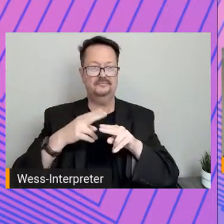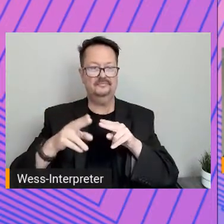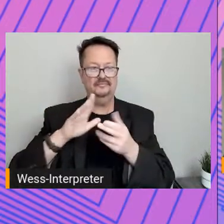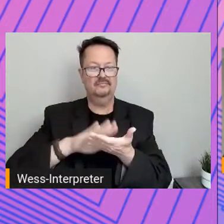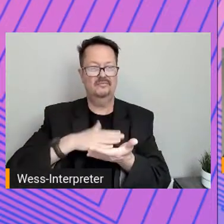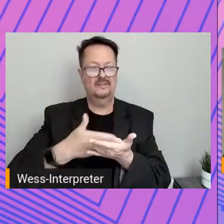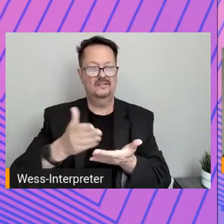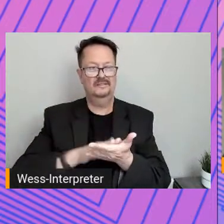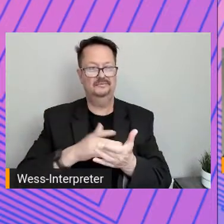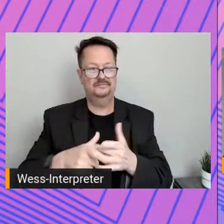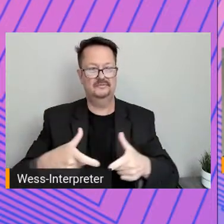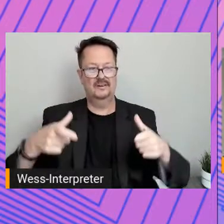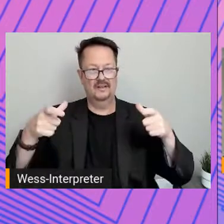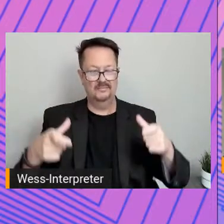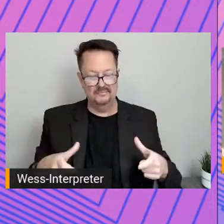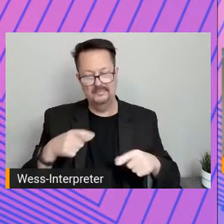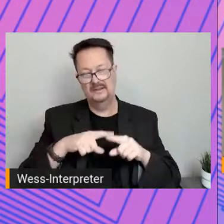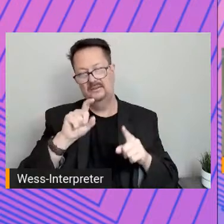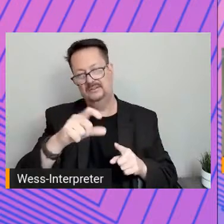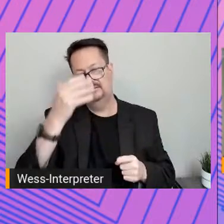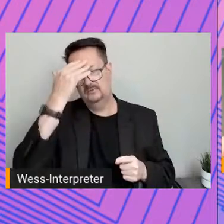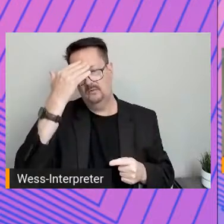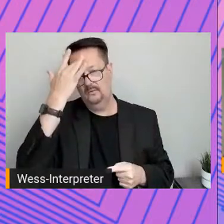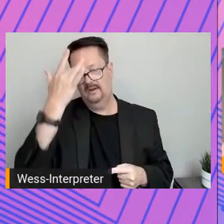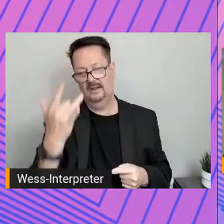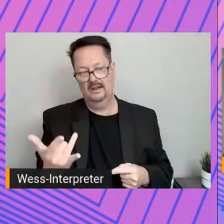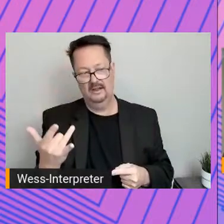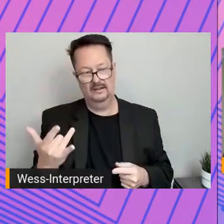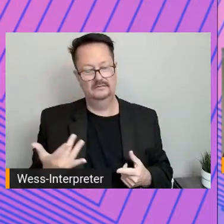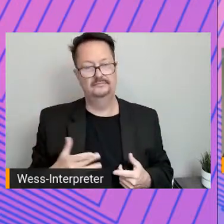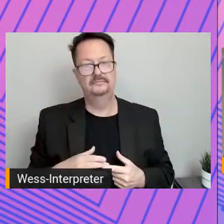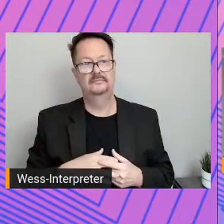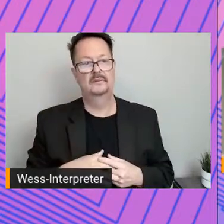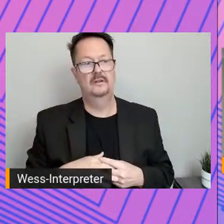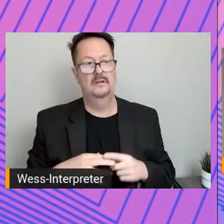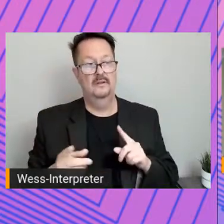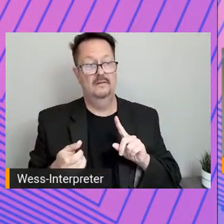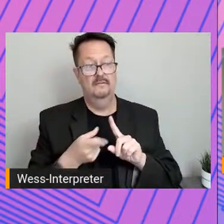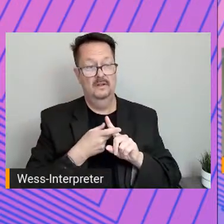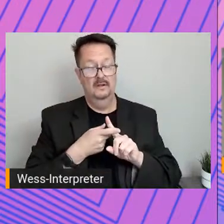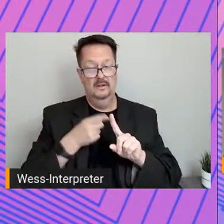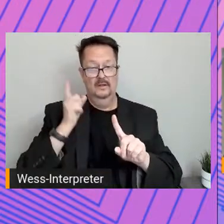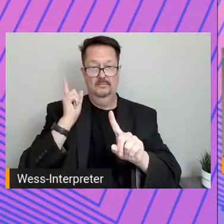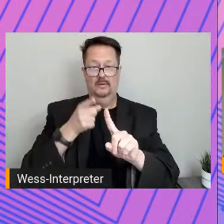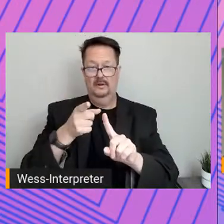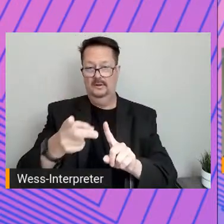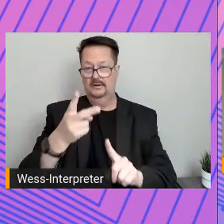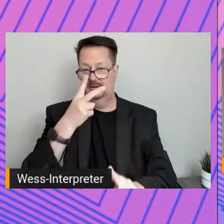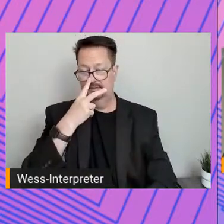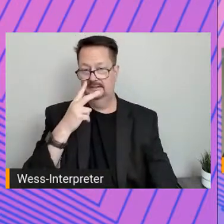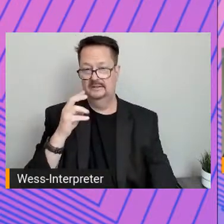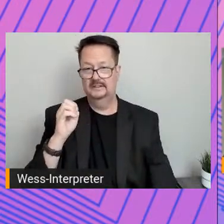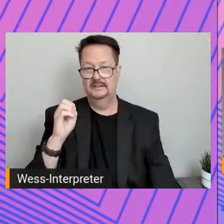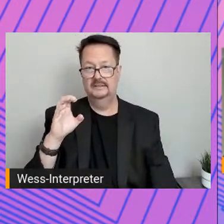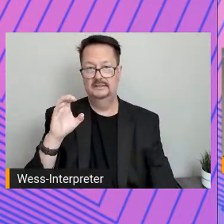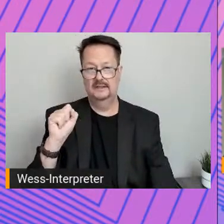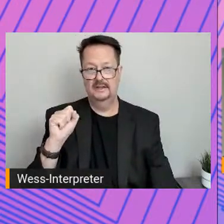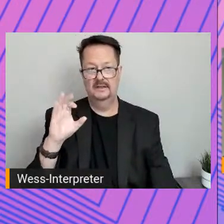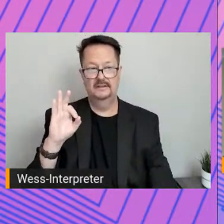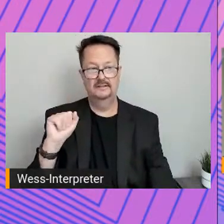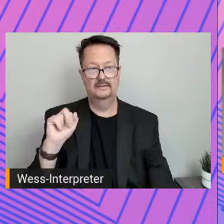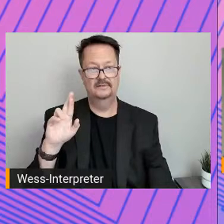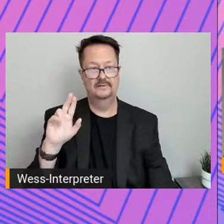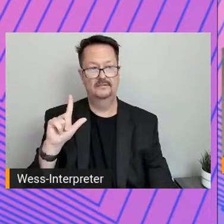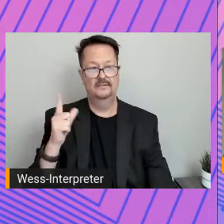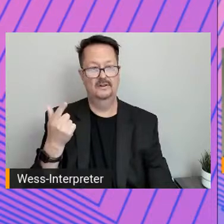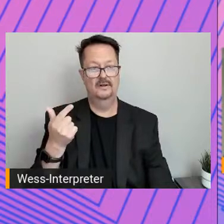or components are in there. So for starters, at the heart of this, you'll see there's ECS Fargate. And so we were